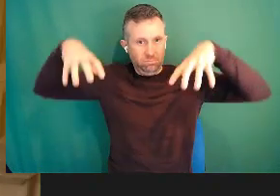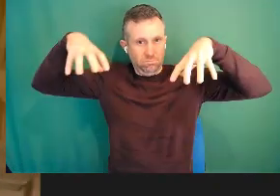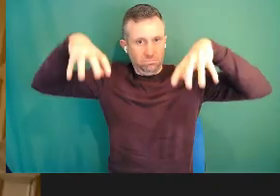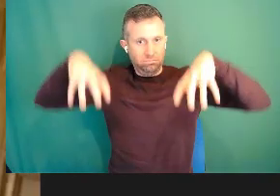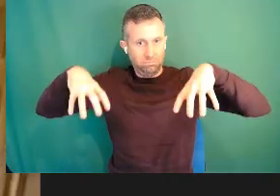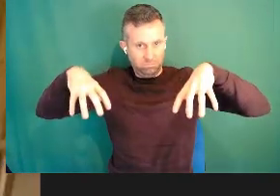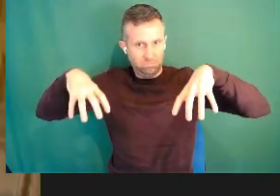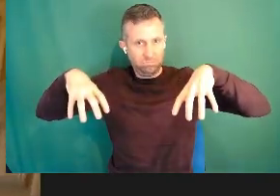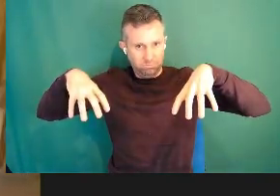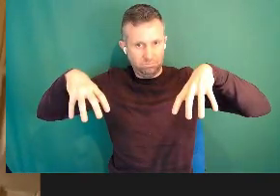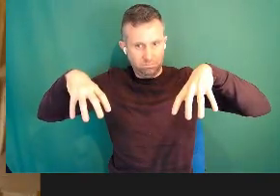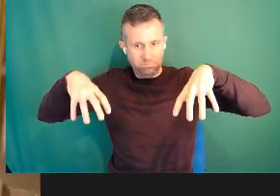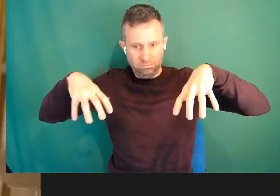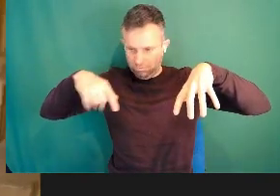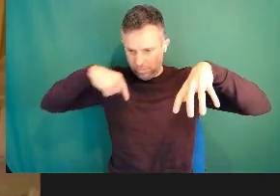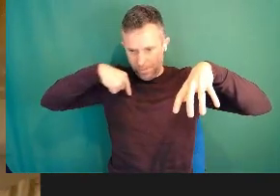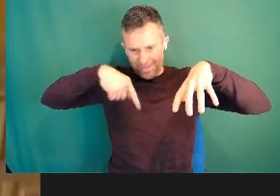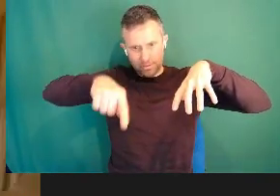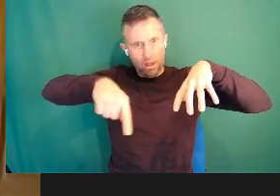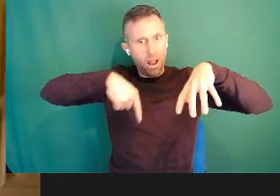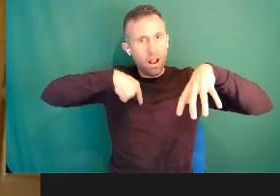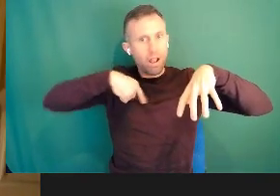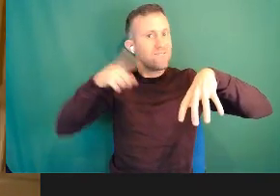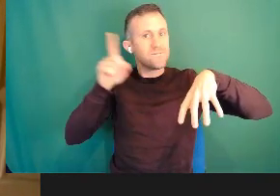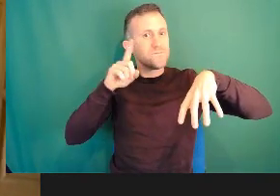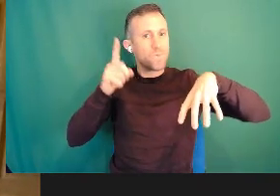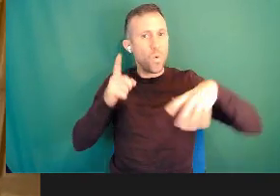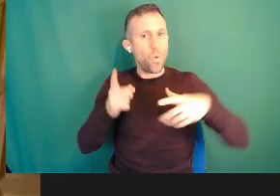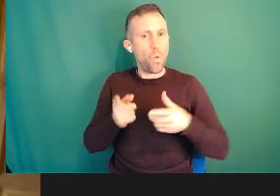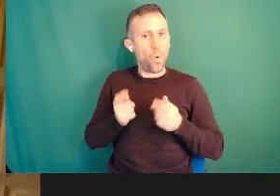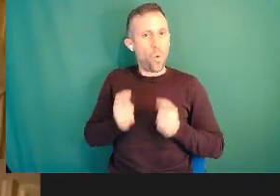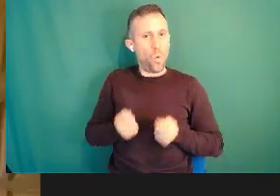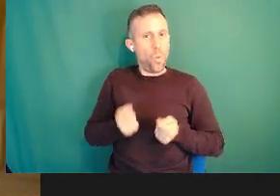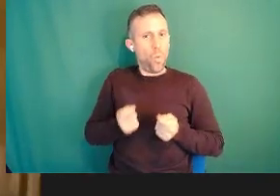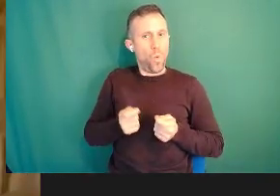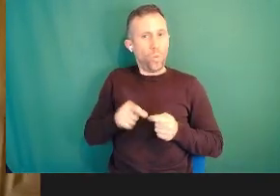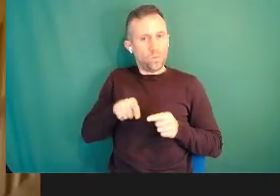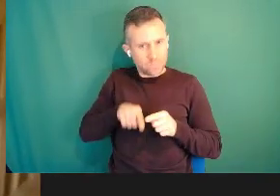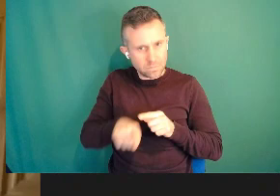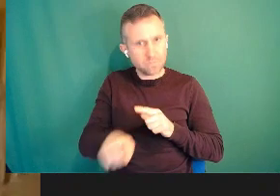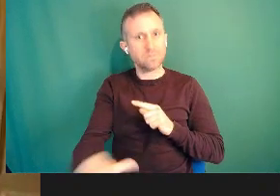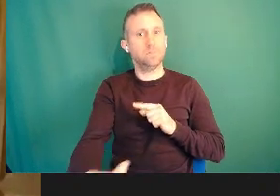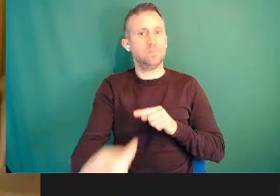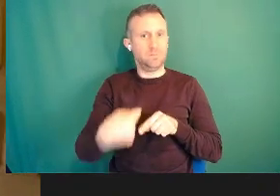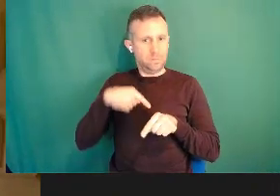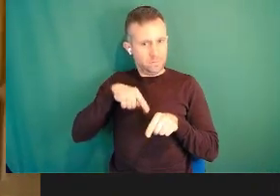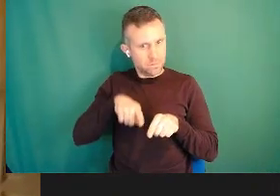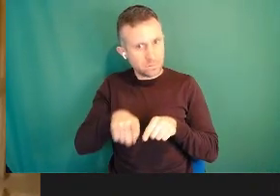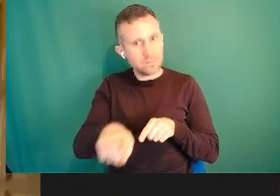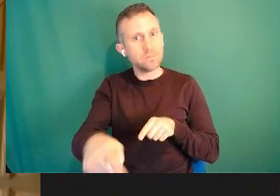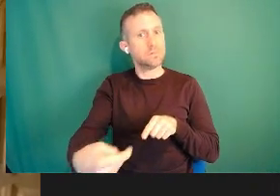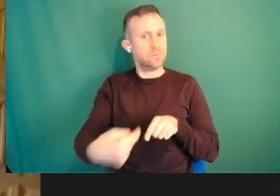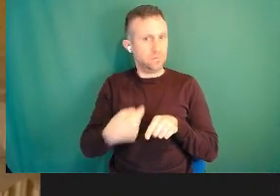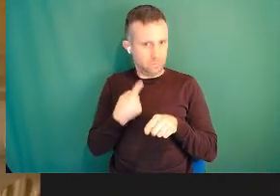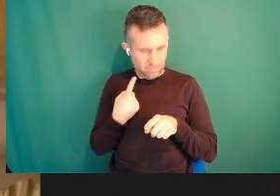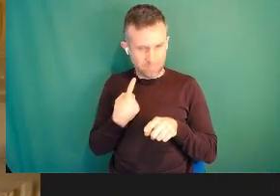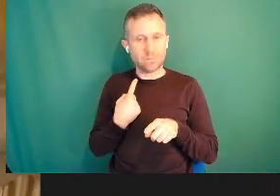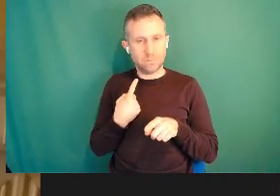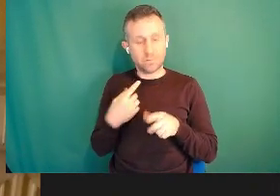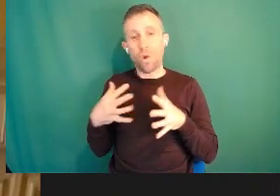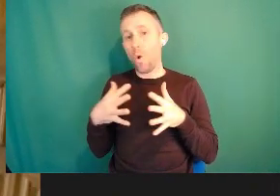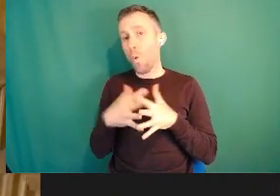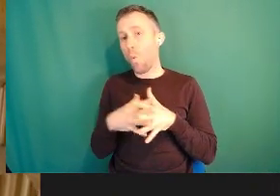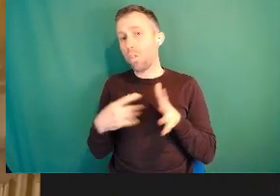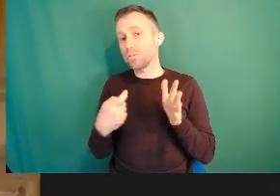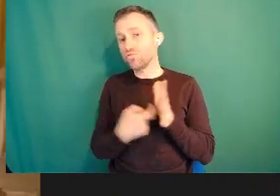been a carriageway. And when Walter Riley put the facade on the front of the building, he connected it all together so that it looked